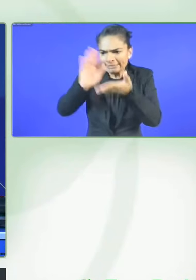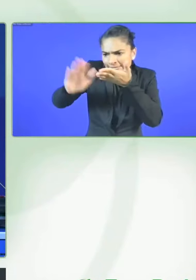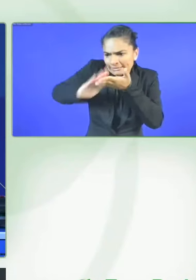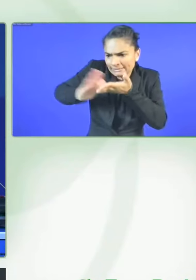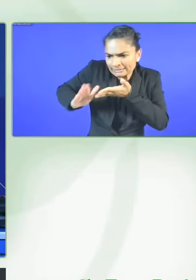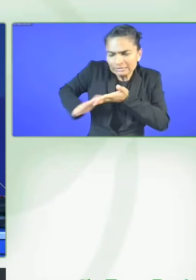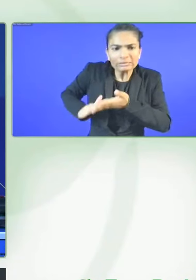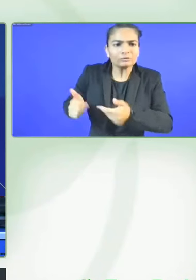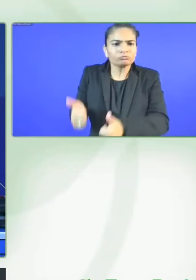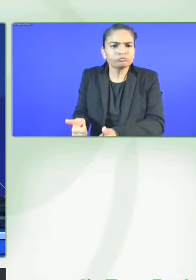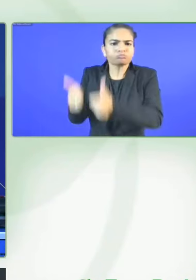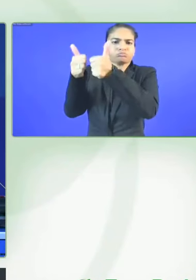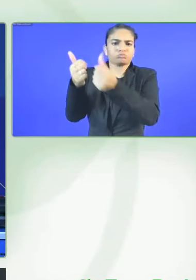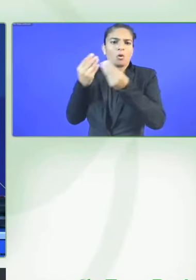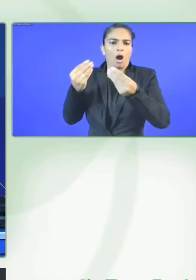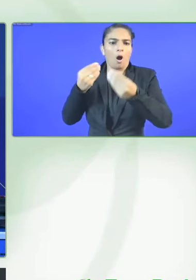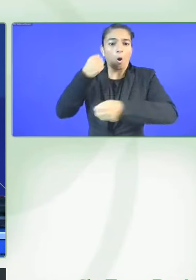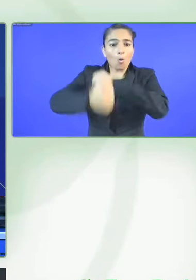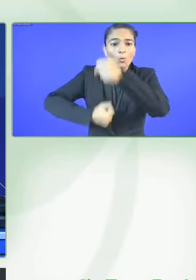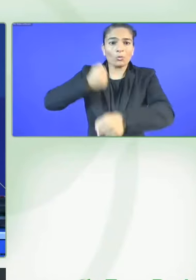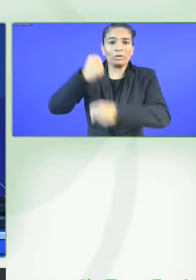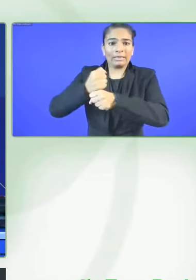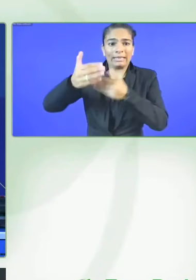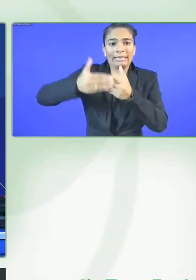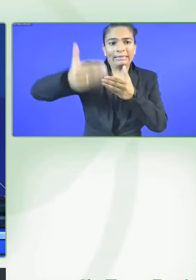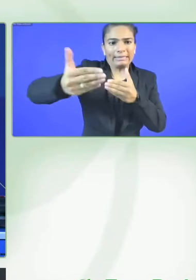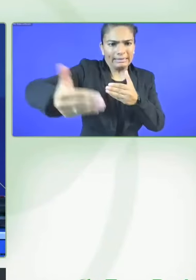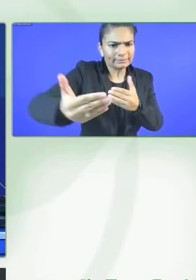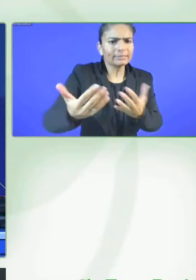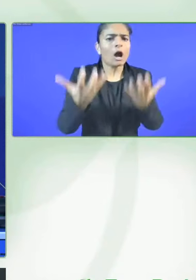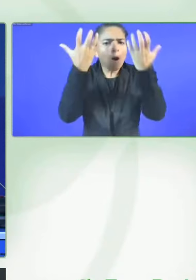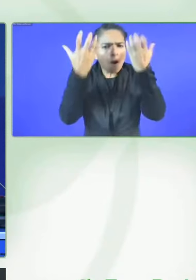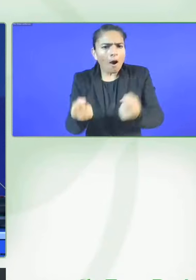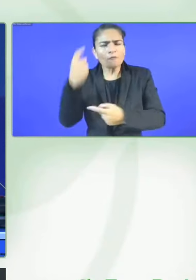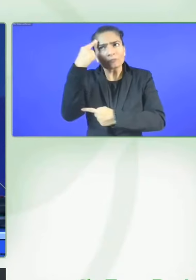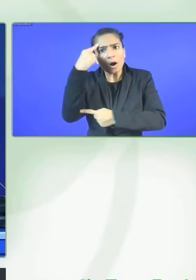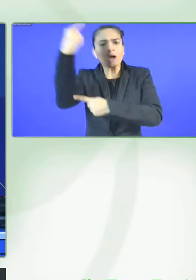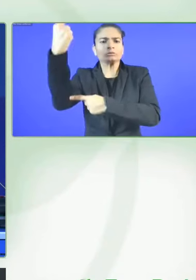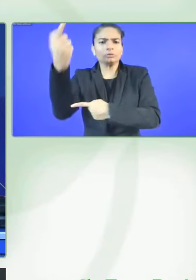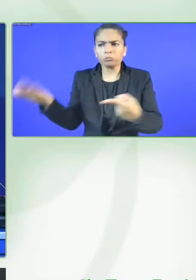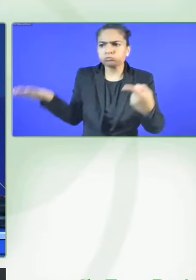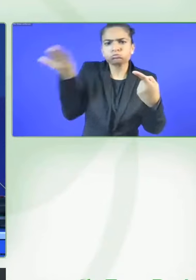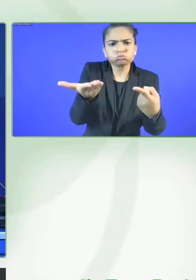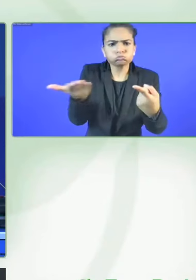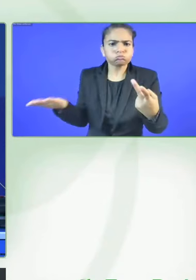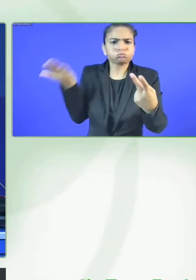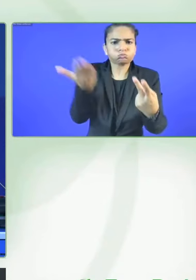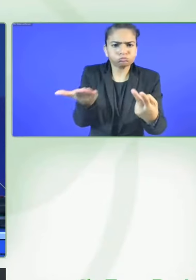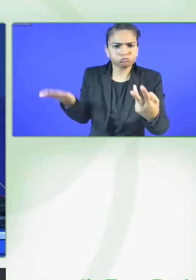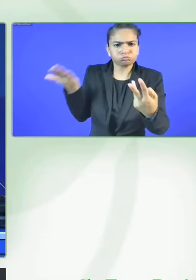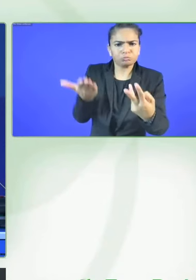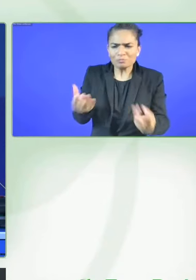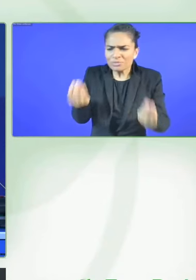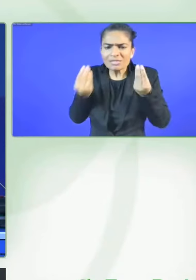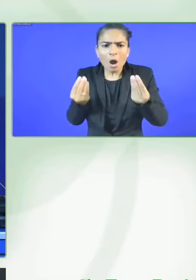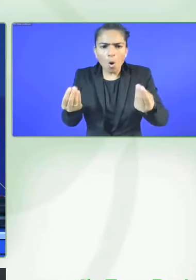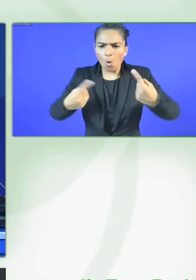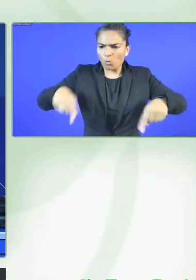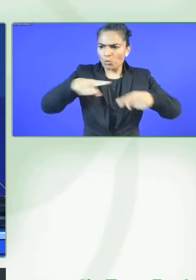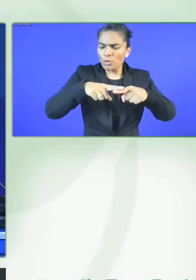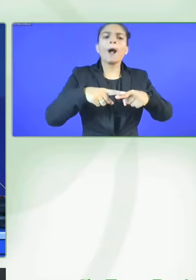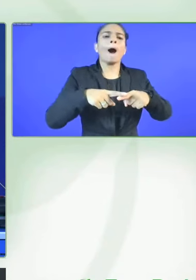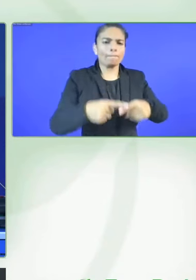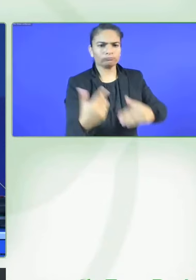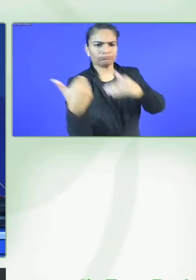but also the work under EU Accessible Hub. So look forward to seeing you all at the BIS workshop. Did I say